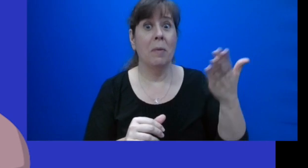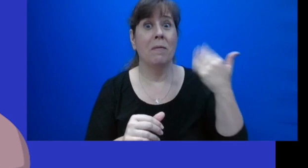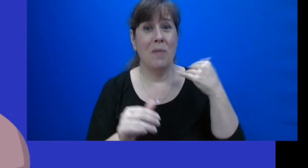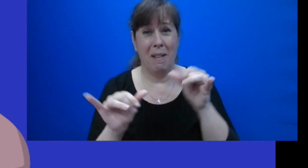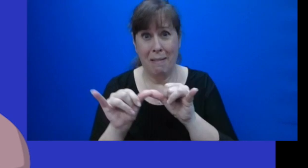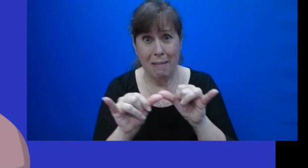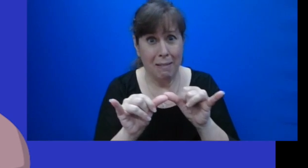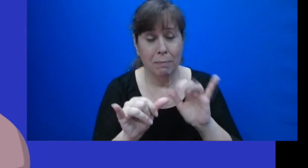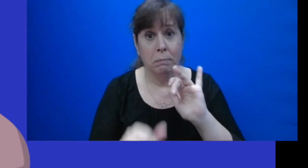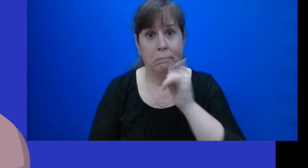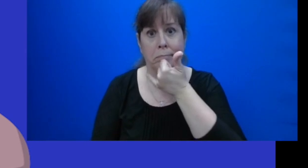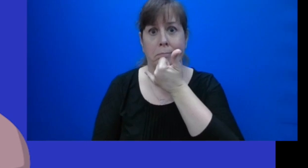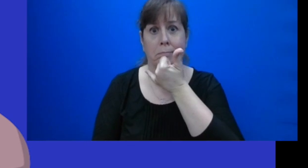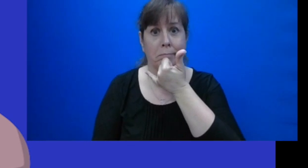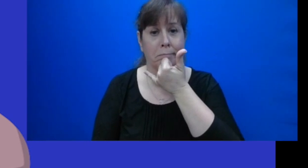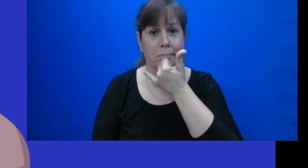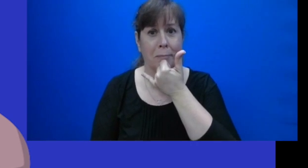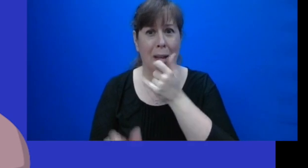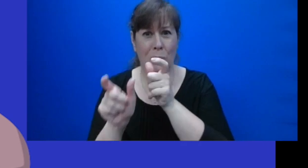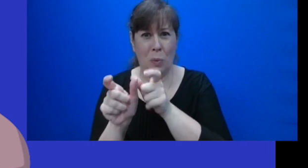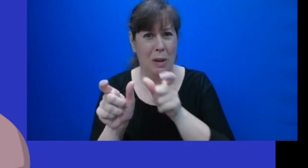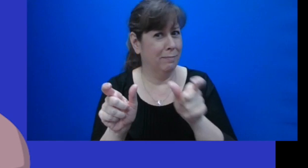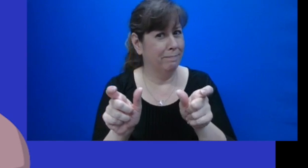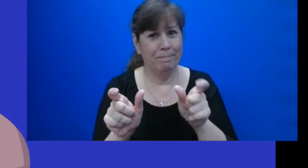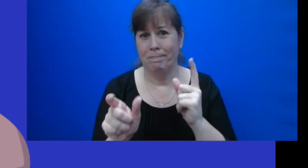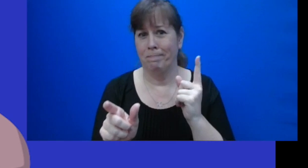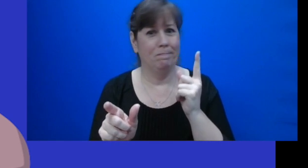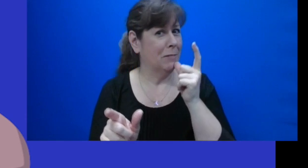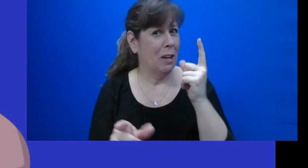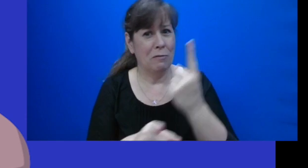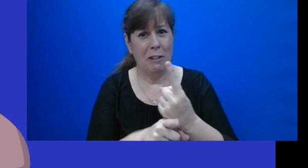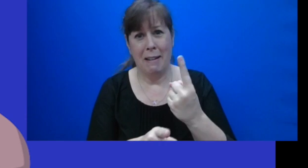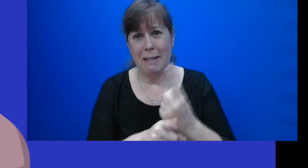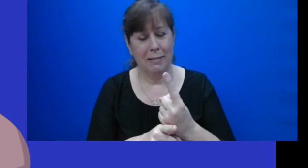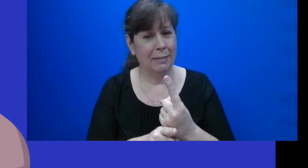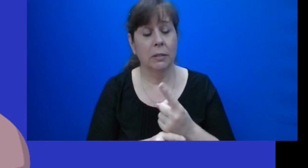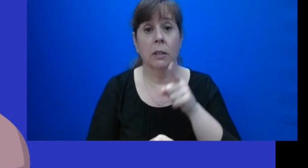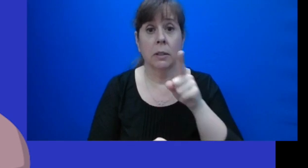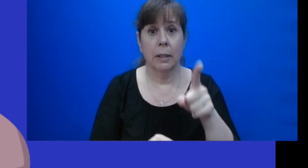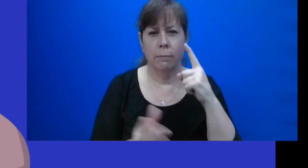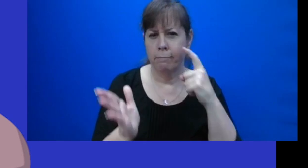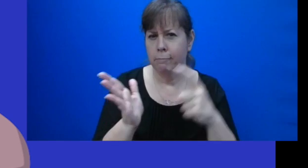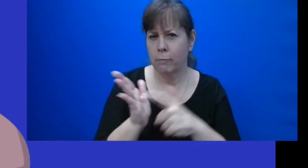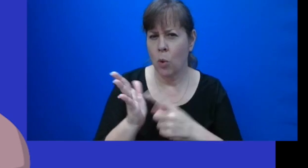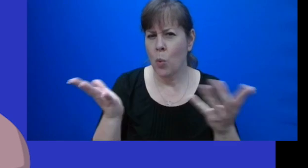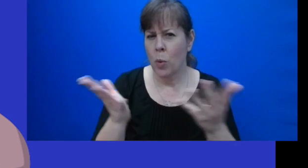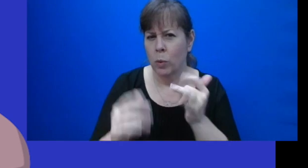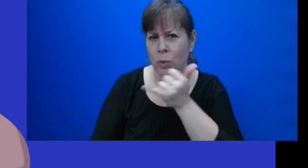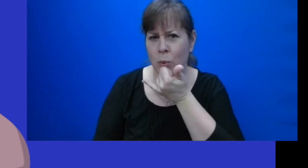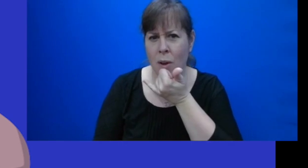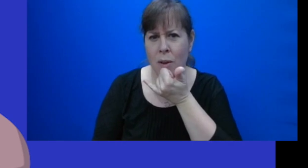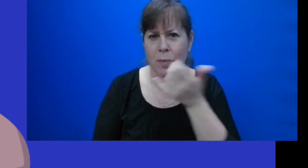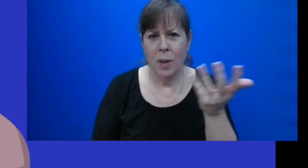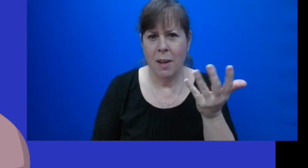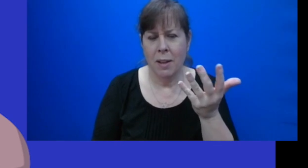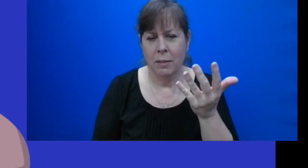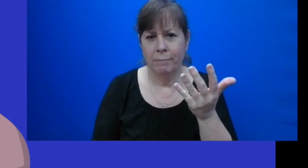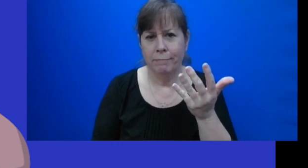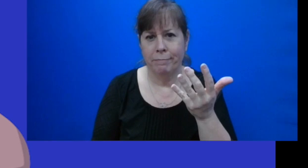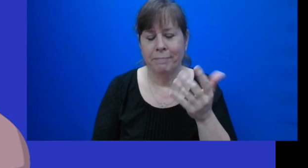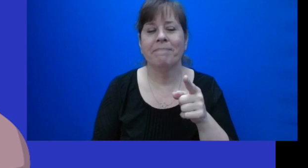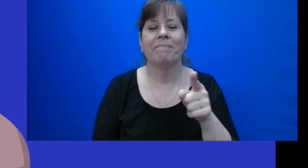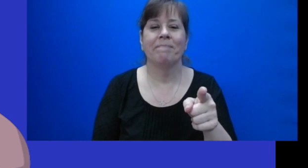mistake when lining up my squares. Can you spot the mistake? You're right. I